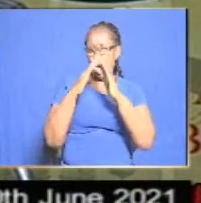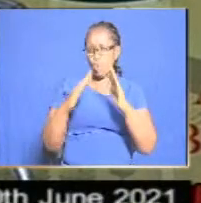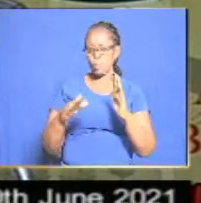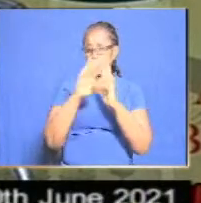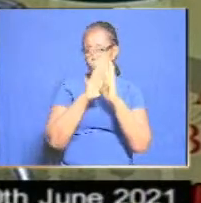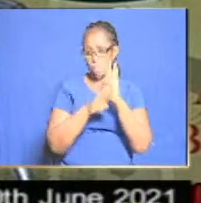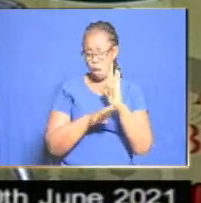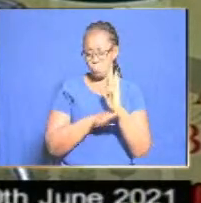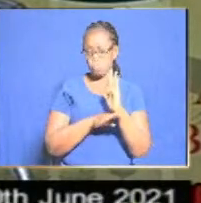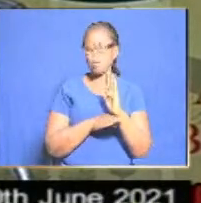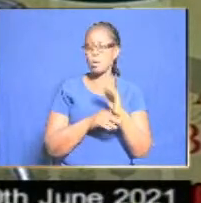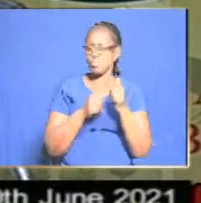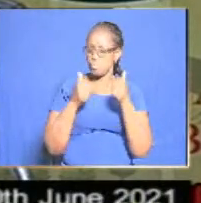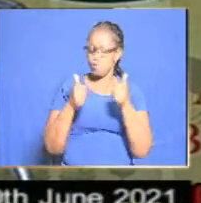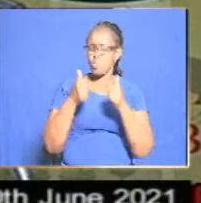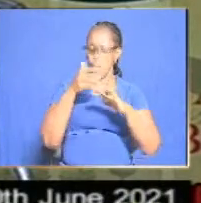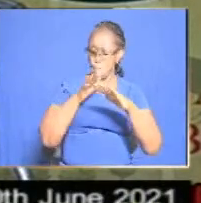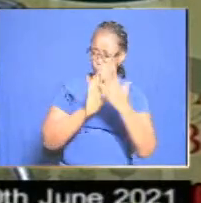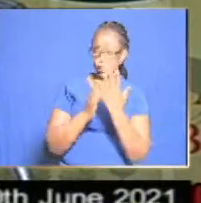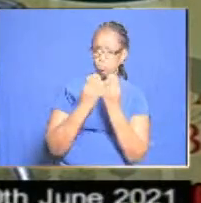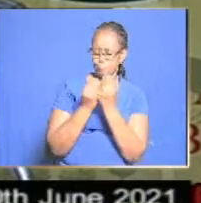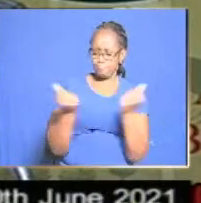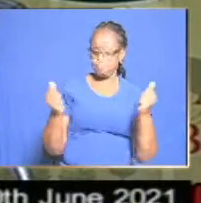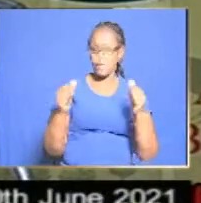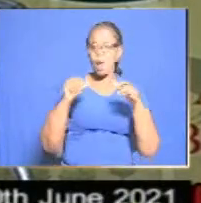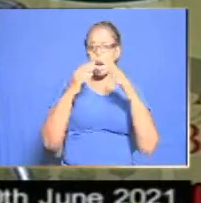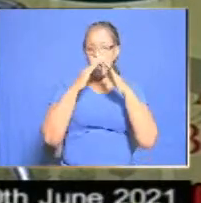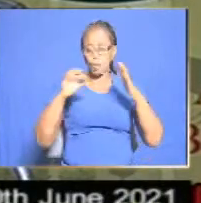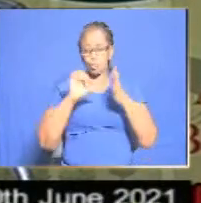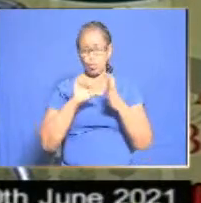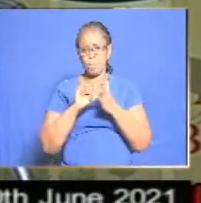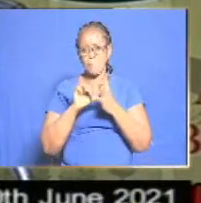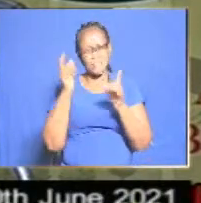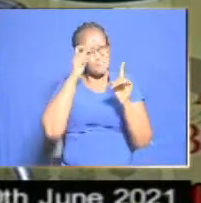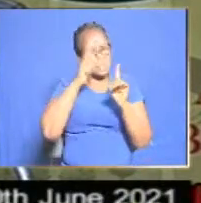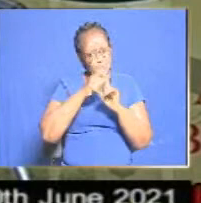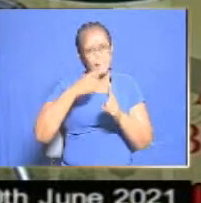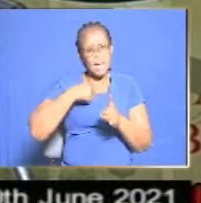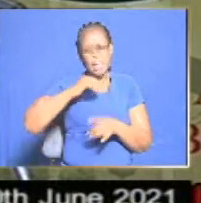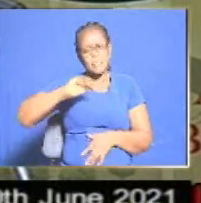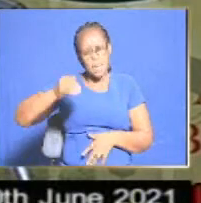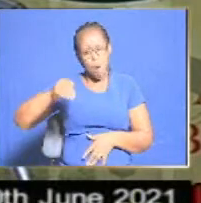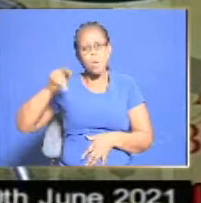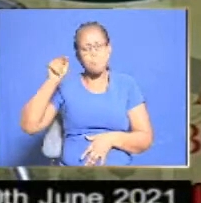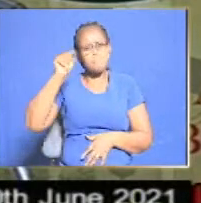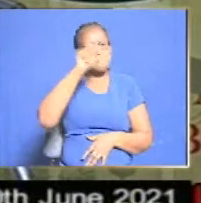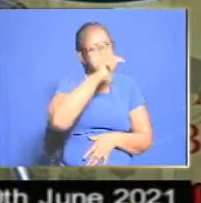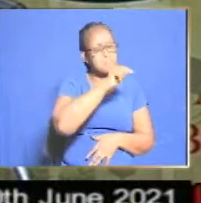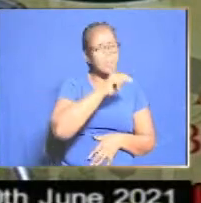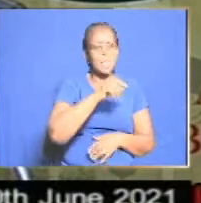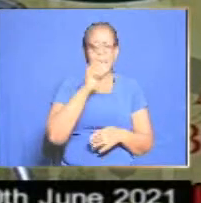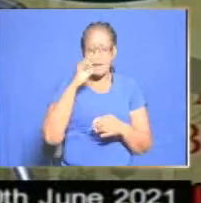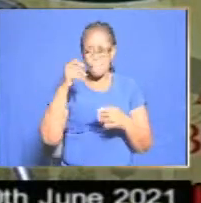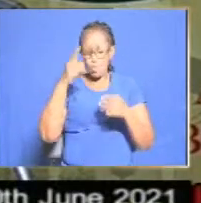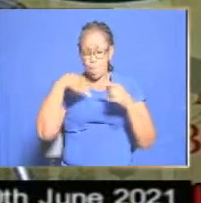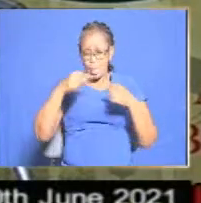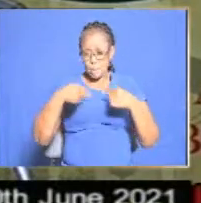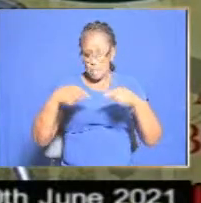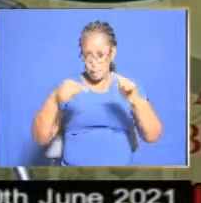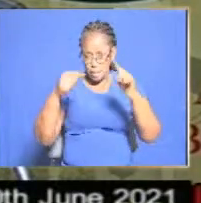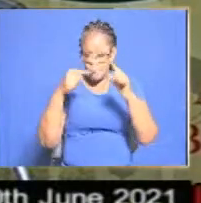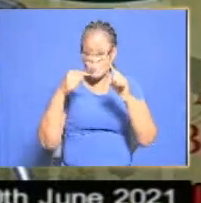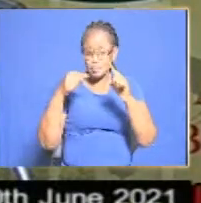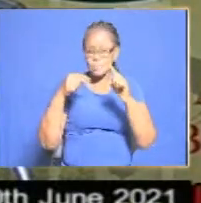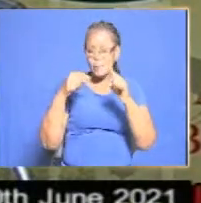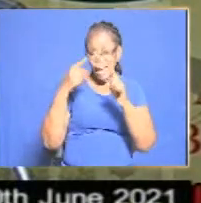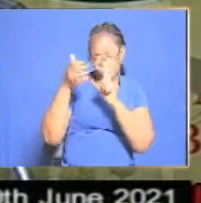pragmatic approach to addressing the housing problem, especially in the urban centers. To ensure success of this initiative, I have